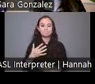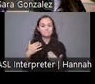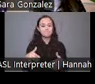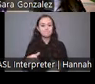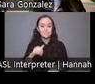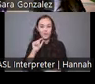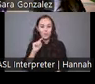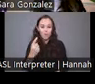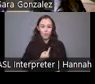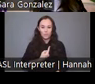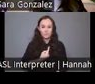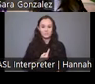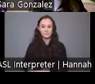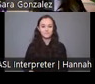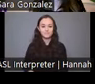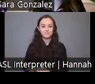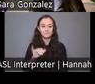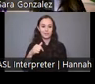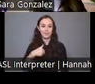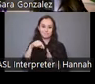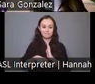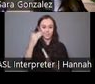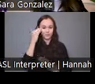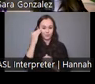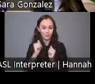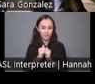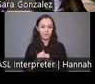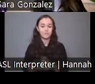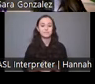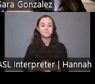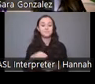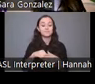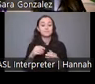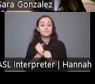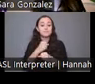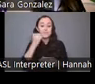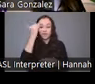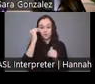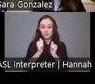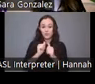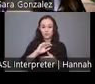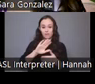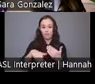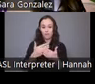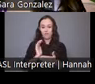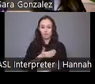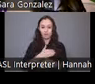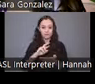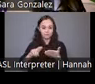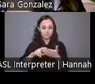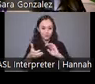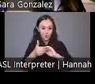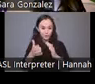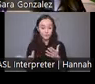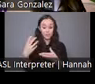familiar with here. I argue that in creating knowledge with all of our research partners, including our students, we've